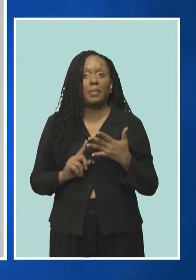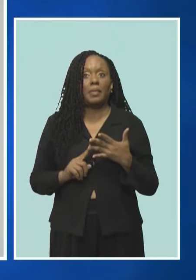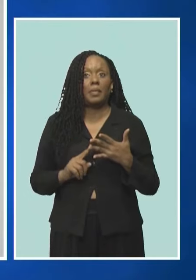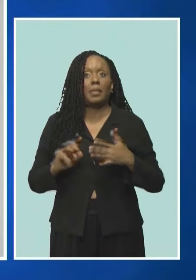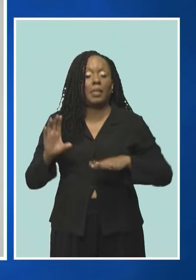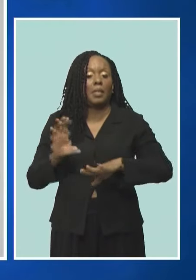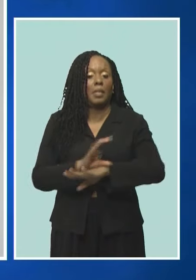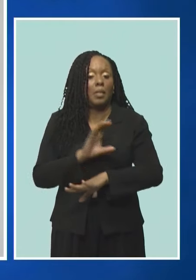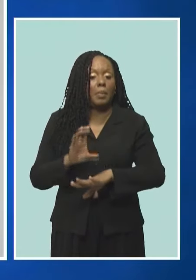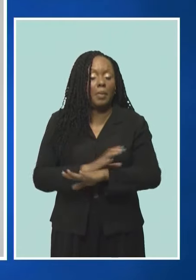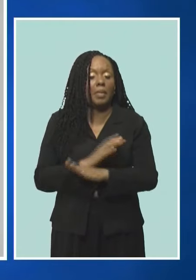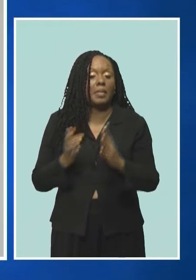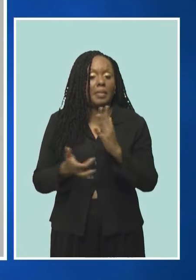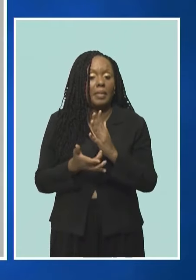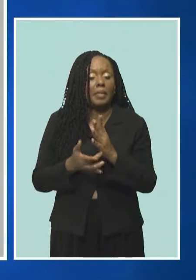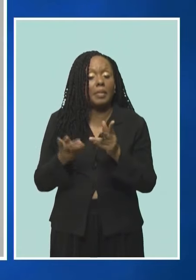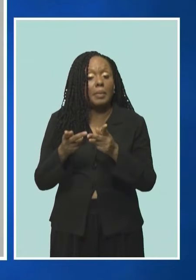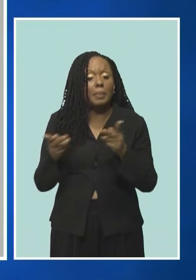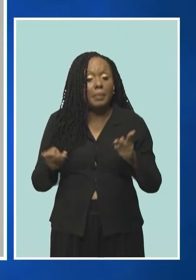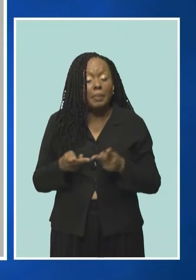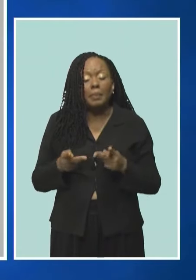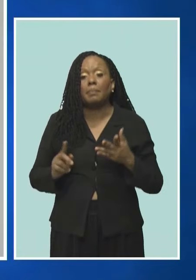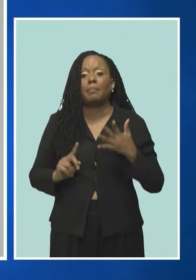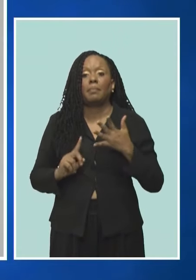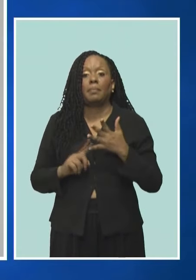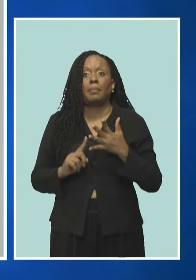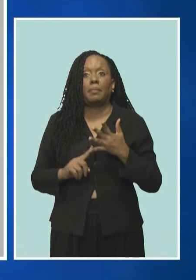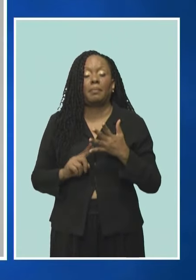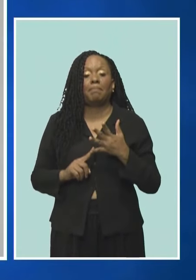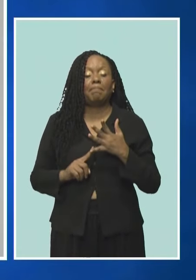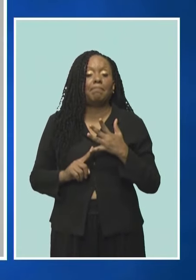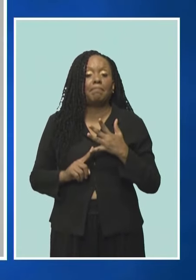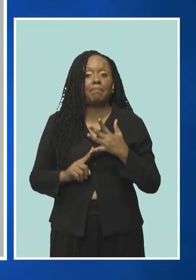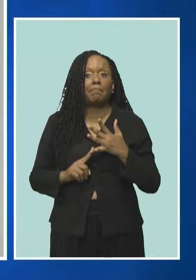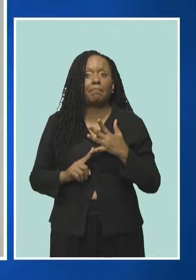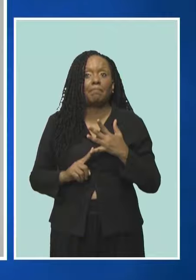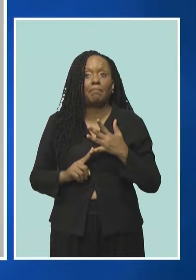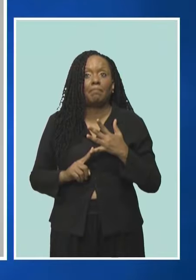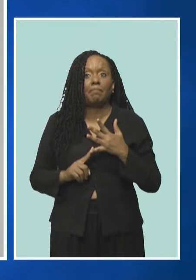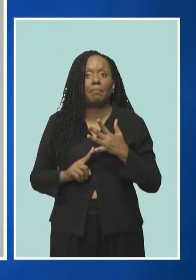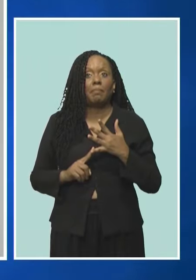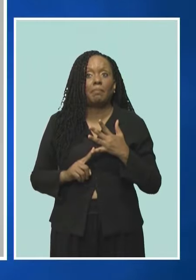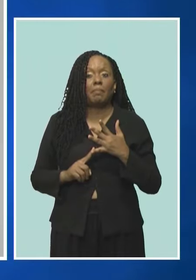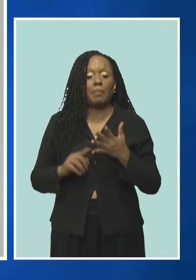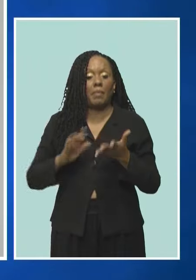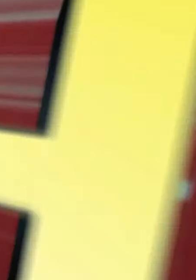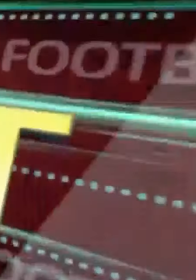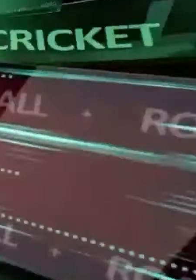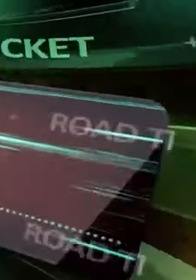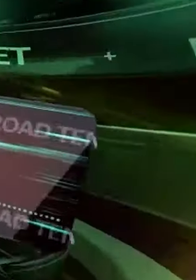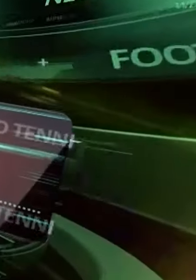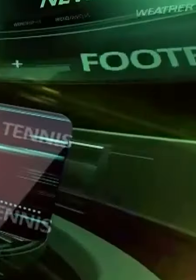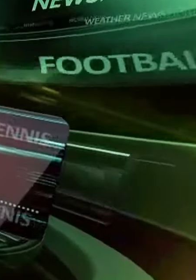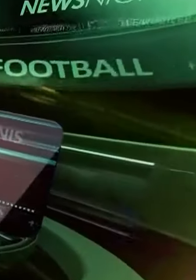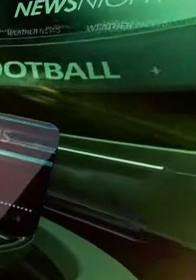computer and technology, and convenience and pharmacy.